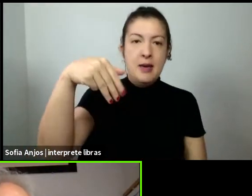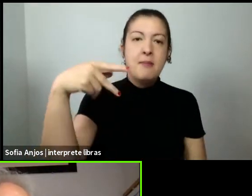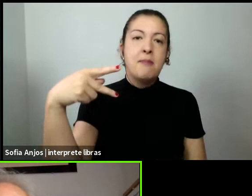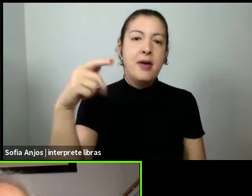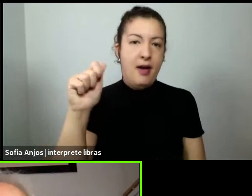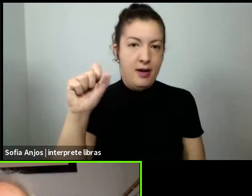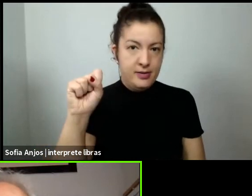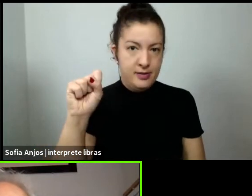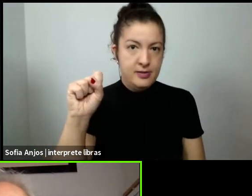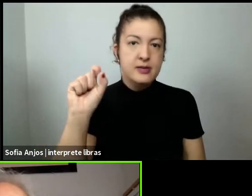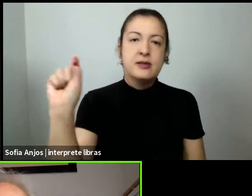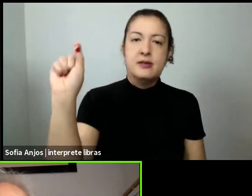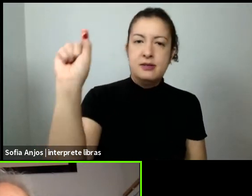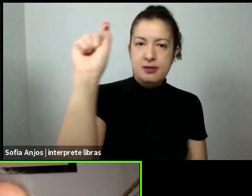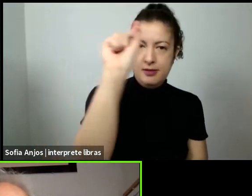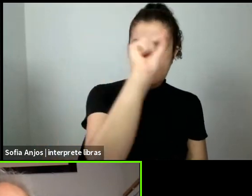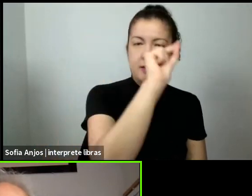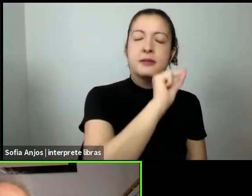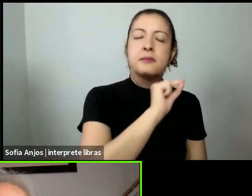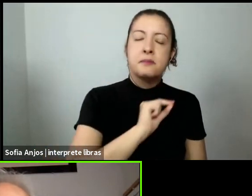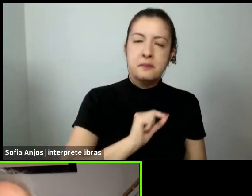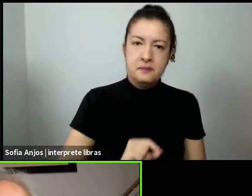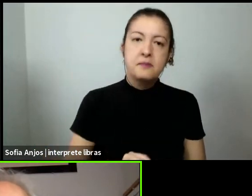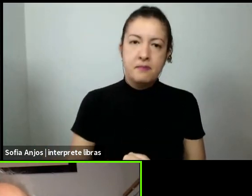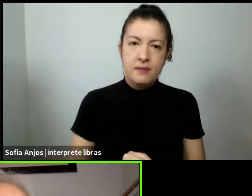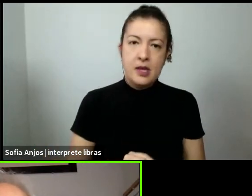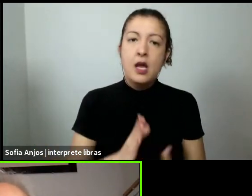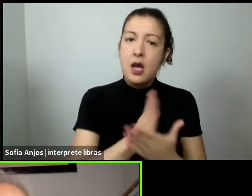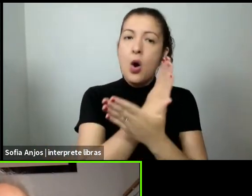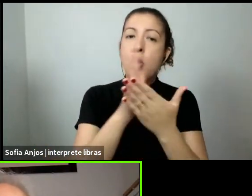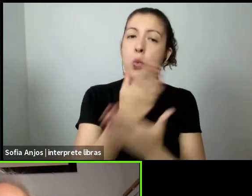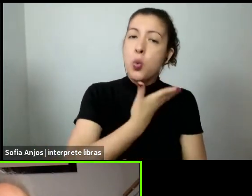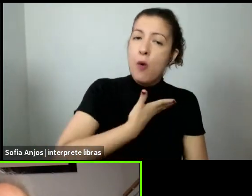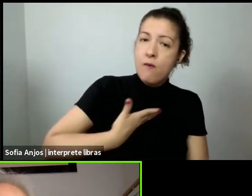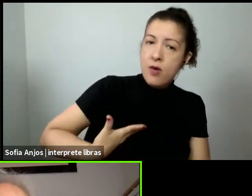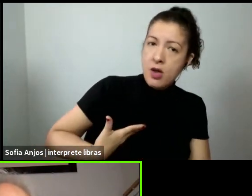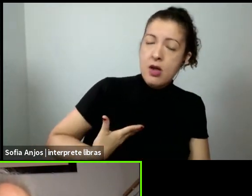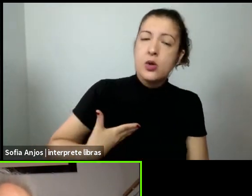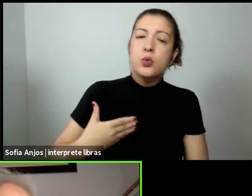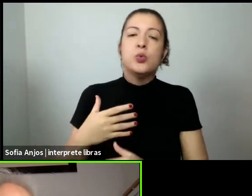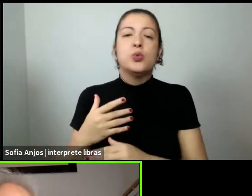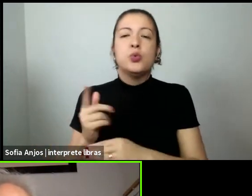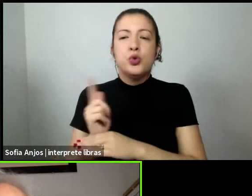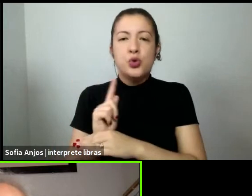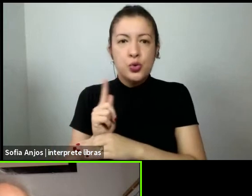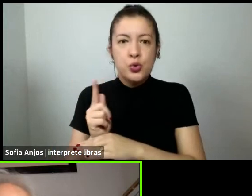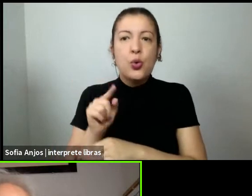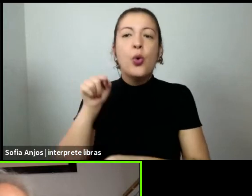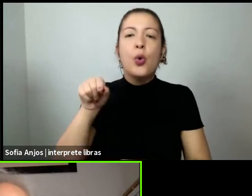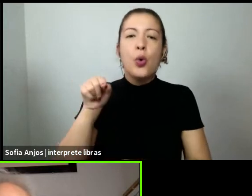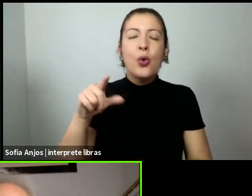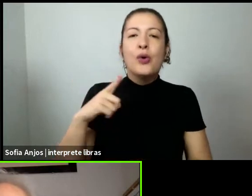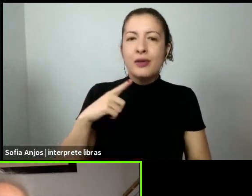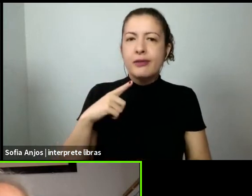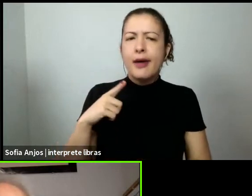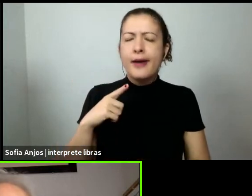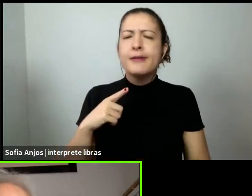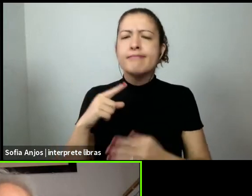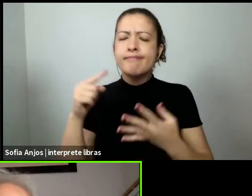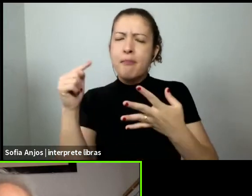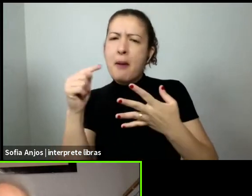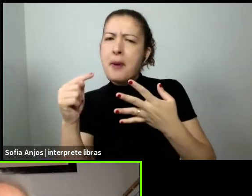managers and governments can have a checkup to see, what they should